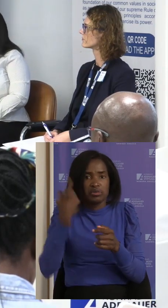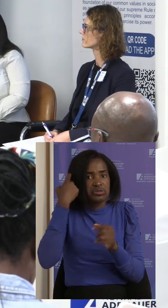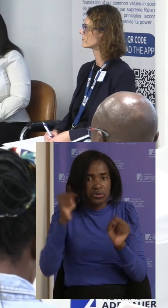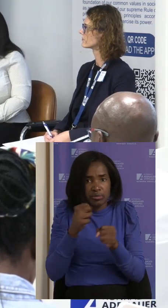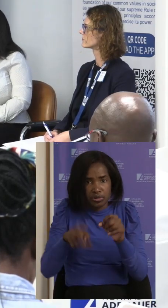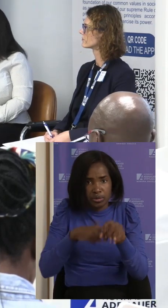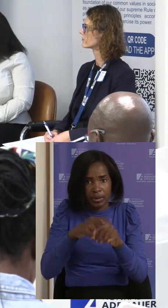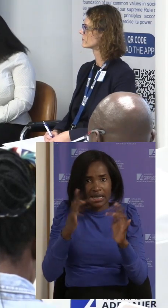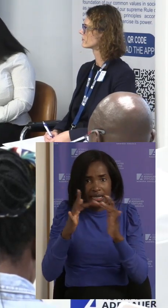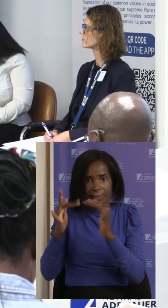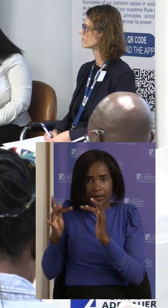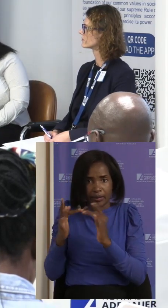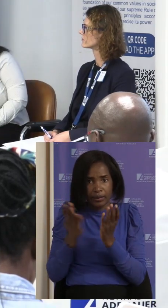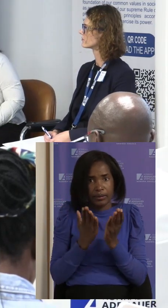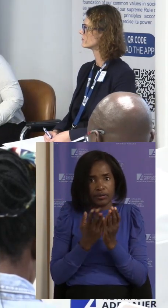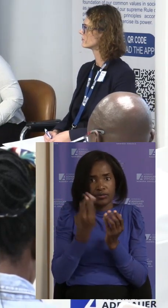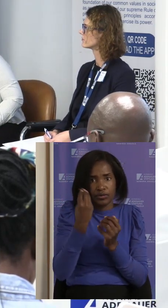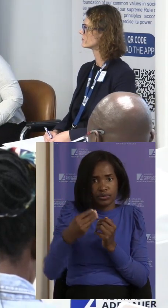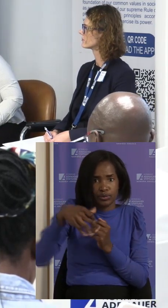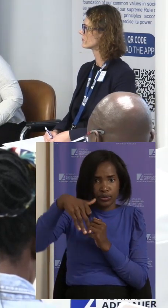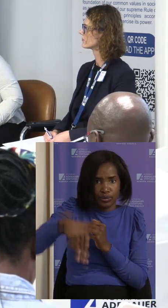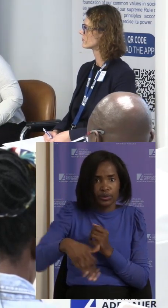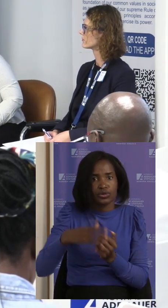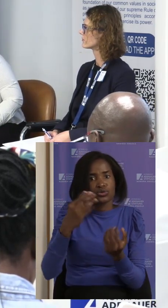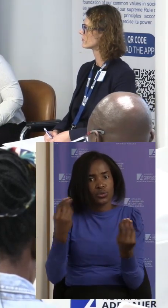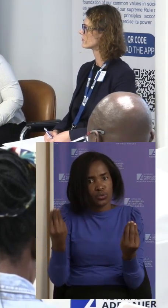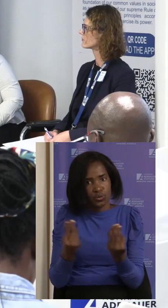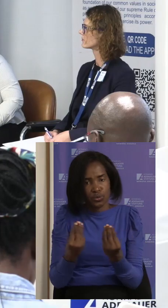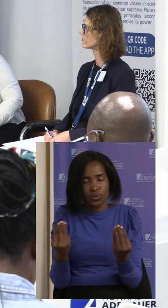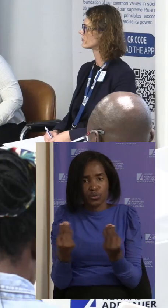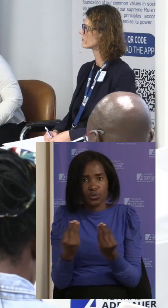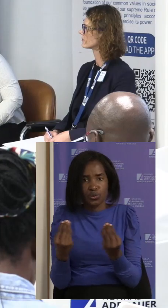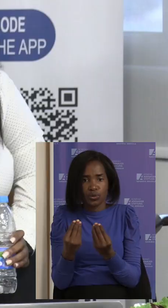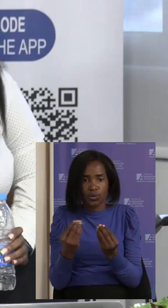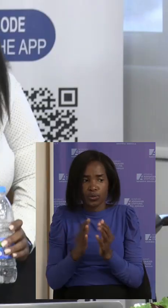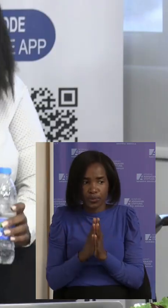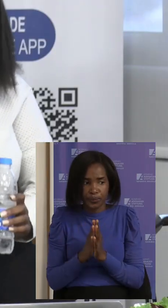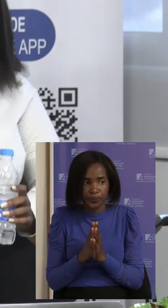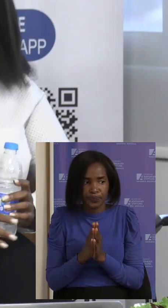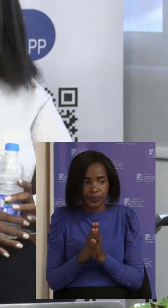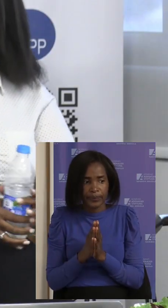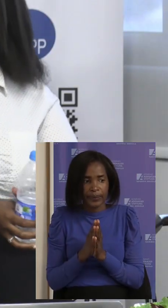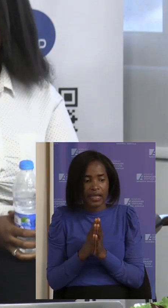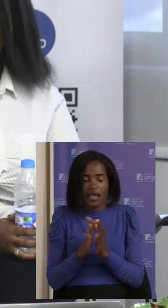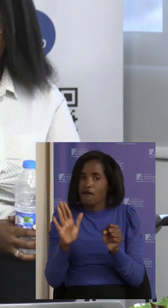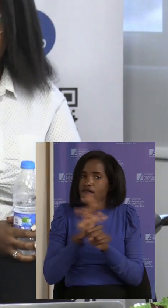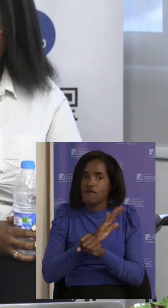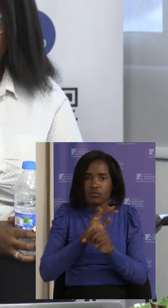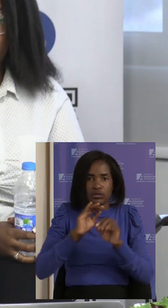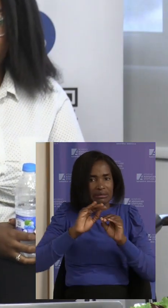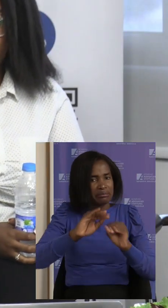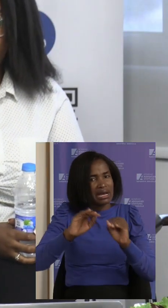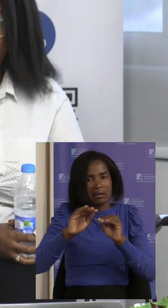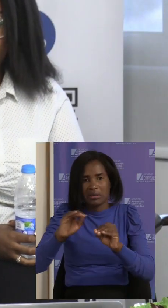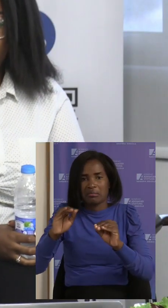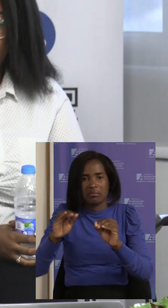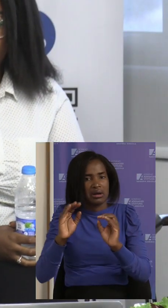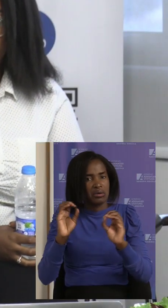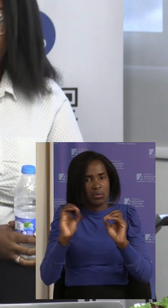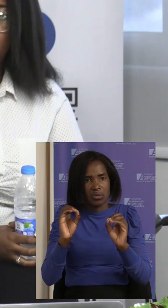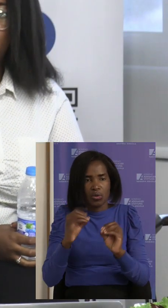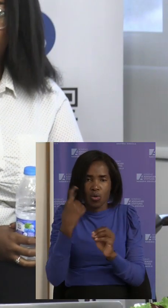Namibian school-going child. So the learners of ours in all areas. So only